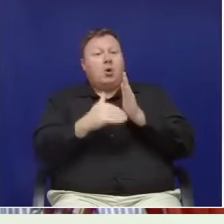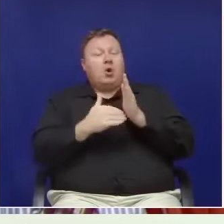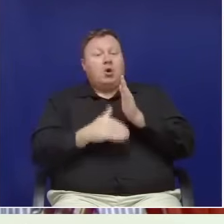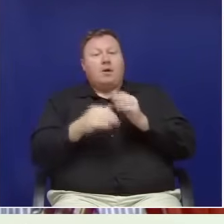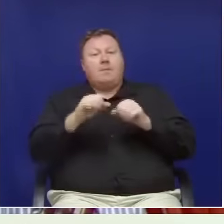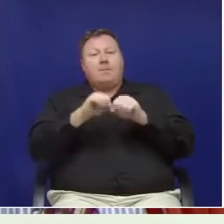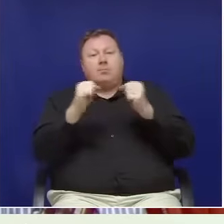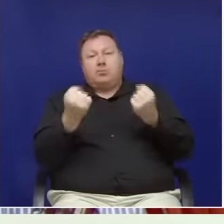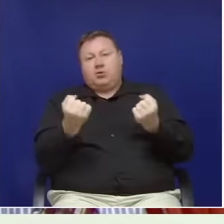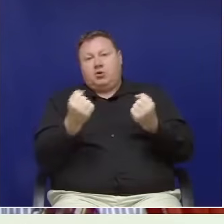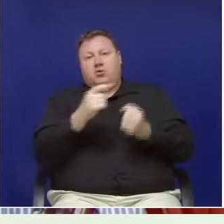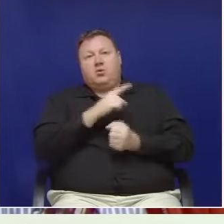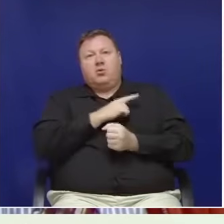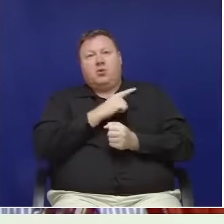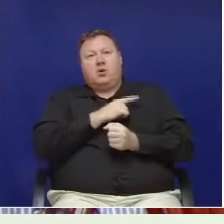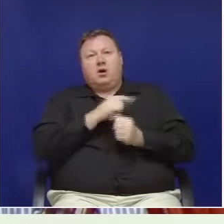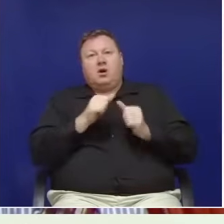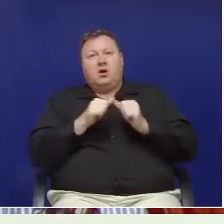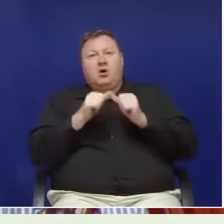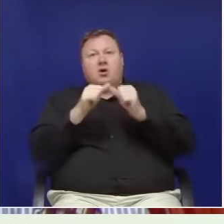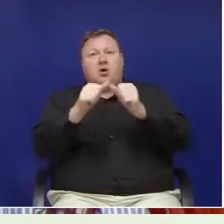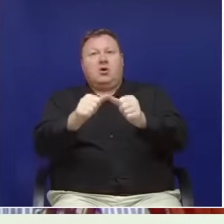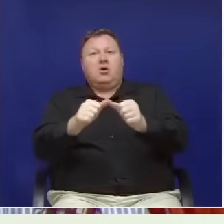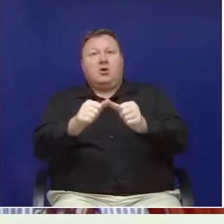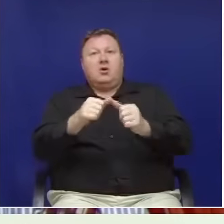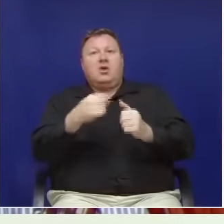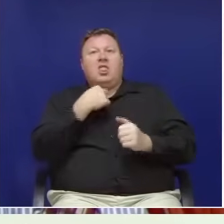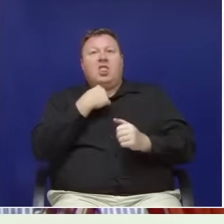to ongoing stipend